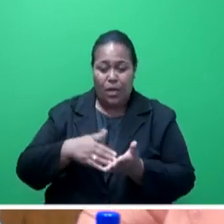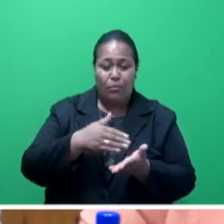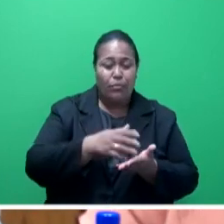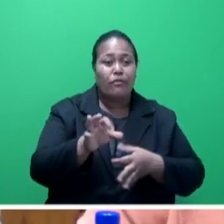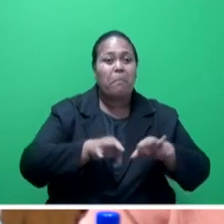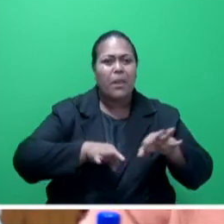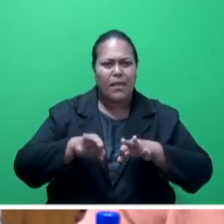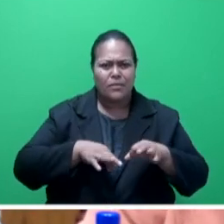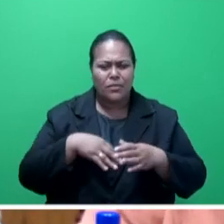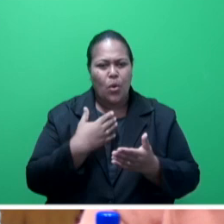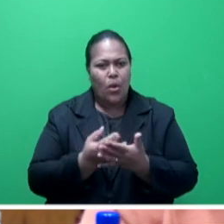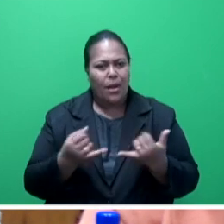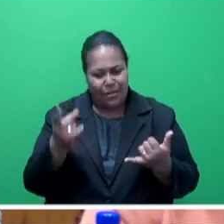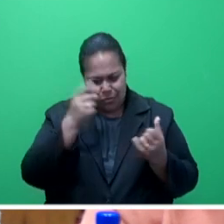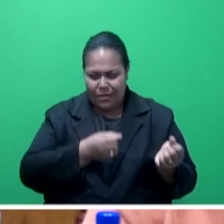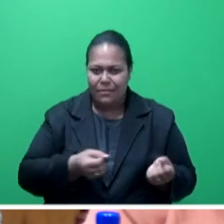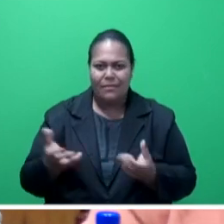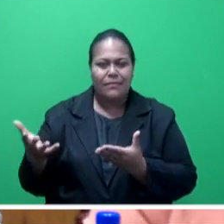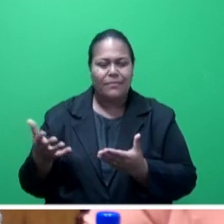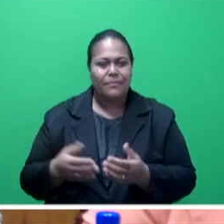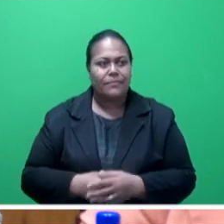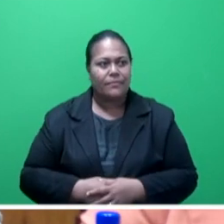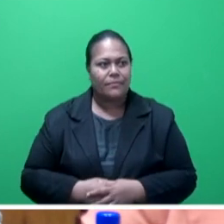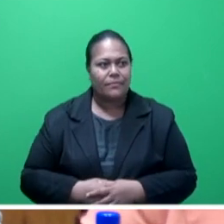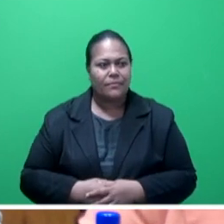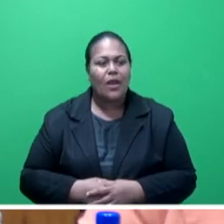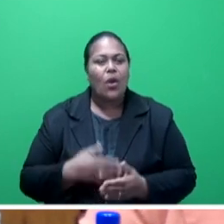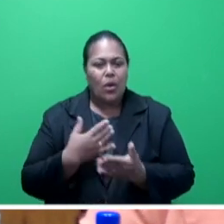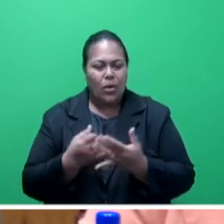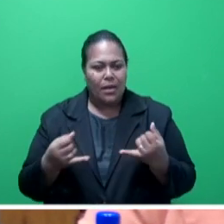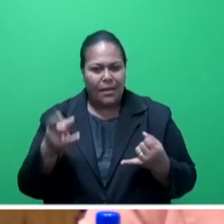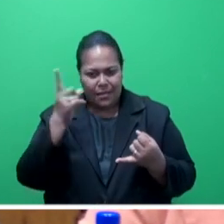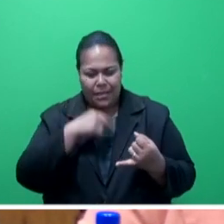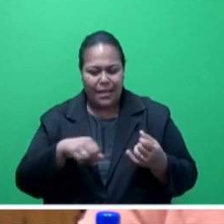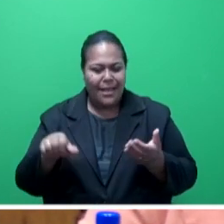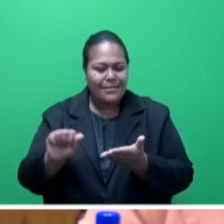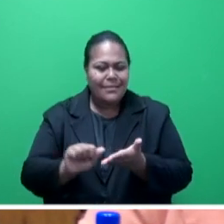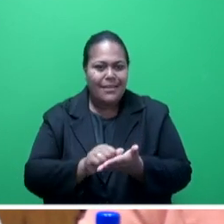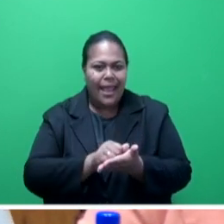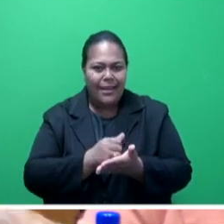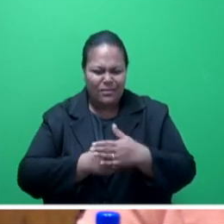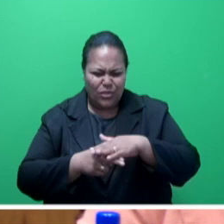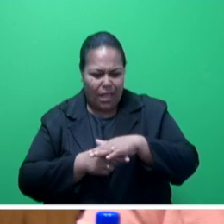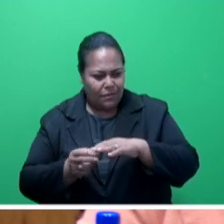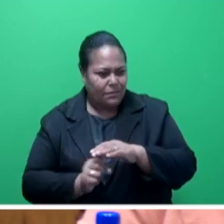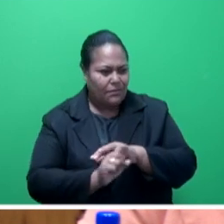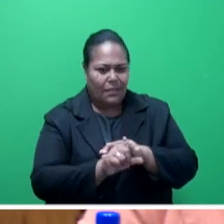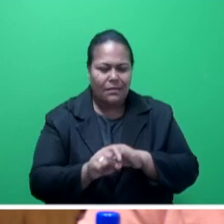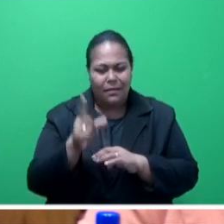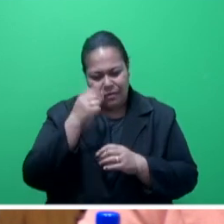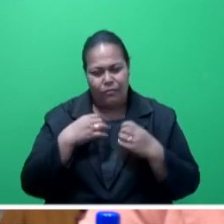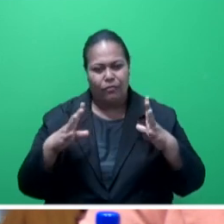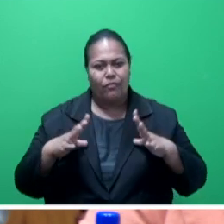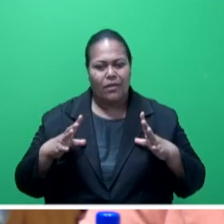viewed online via the Vanua View platform, and scanned plans will be freely available on the Ministry of Lands website. Third,